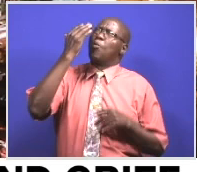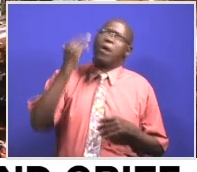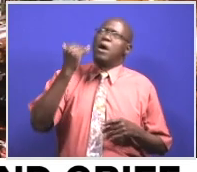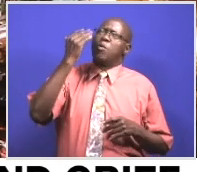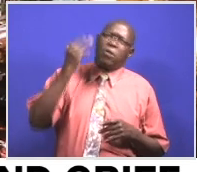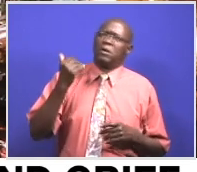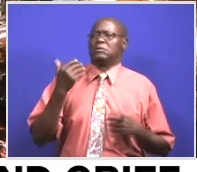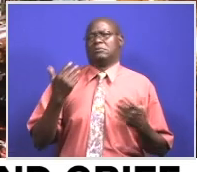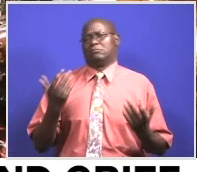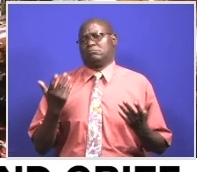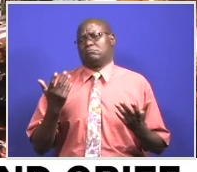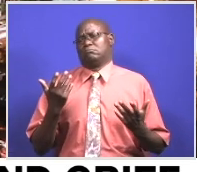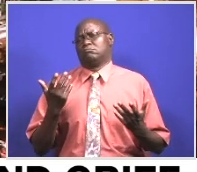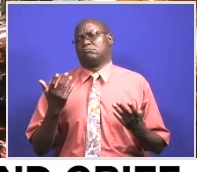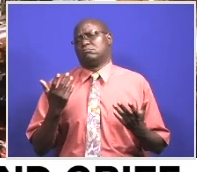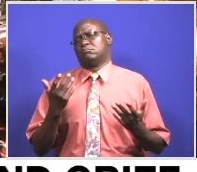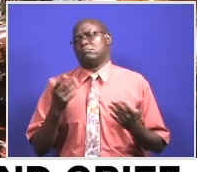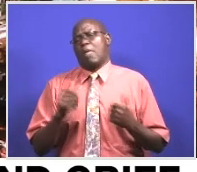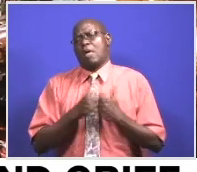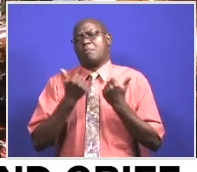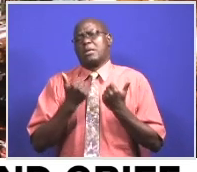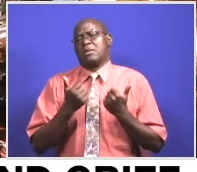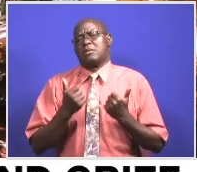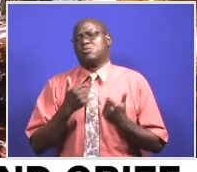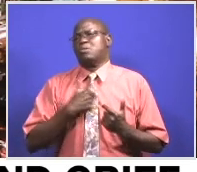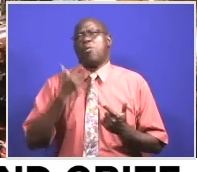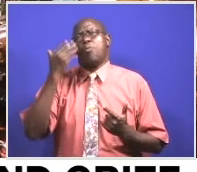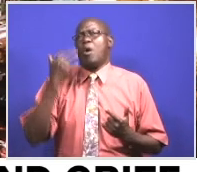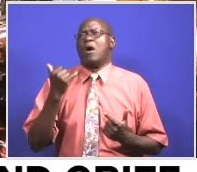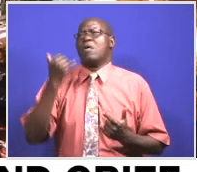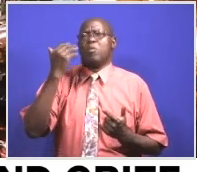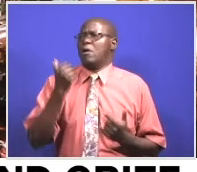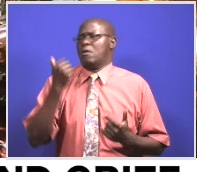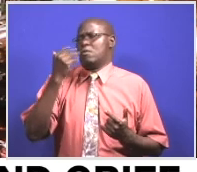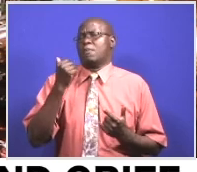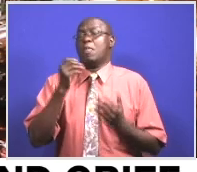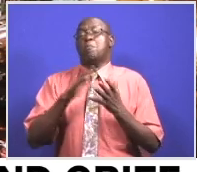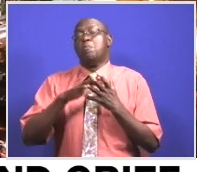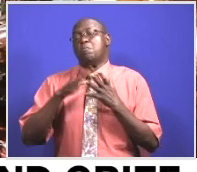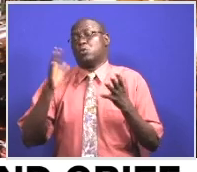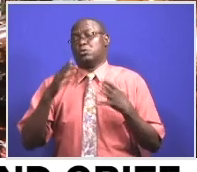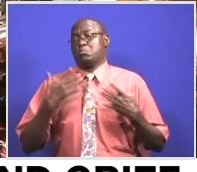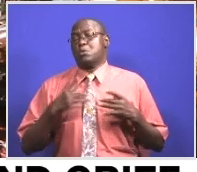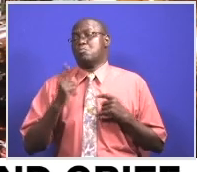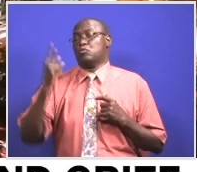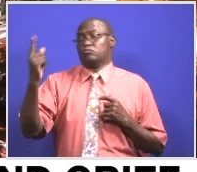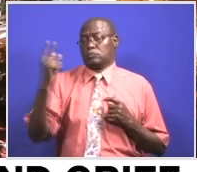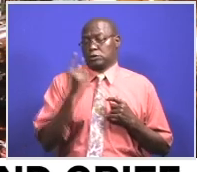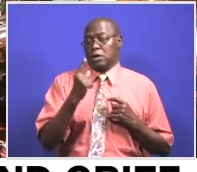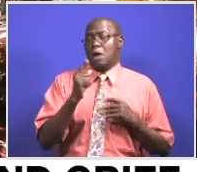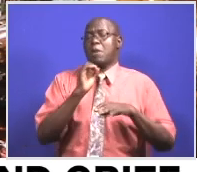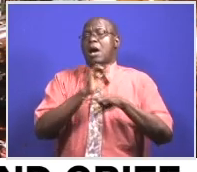life. Why is this happening to me? And most of the people come to counseling when they're in the stage